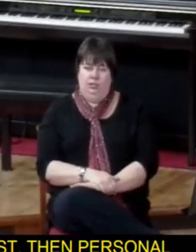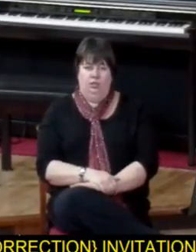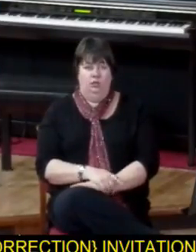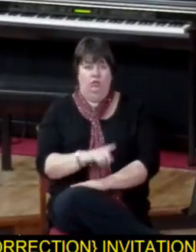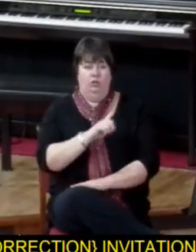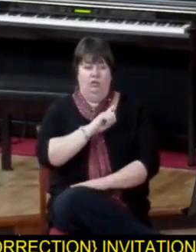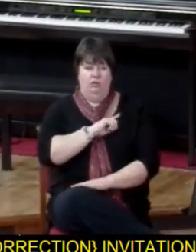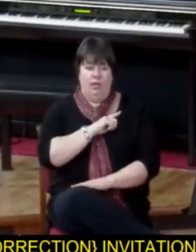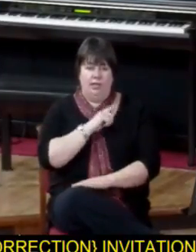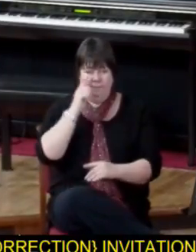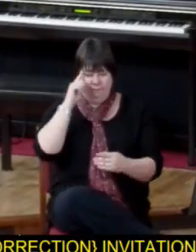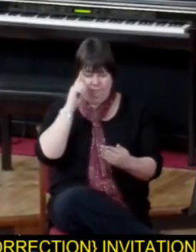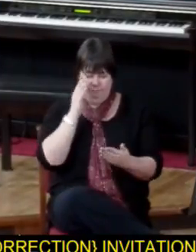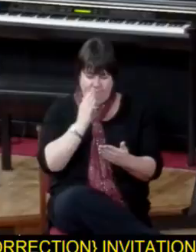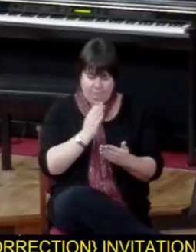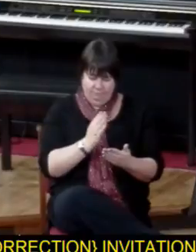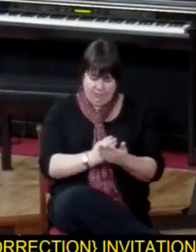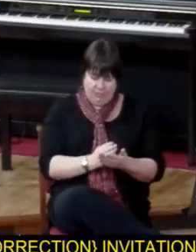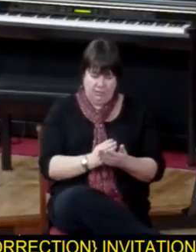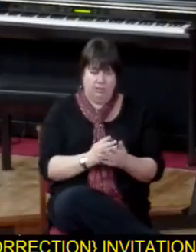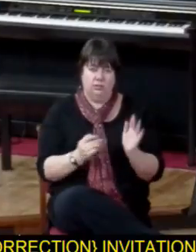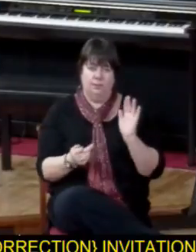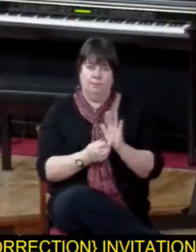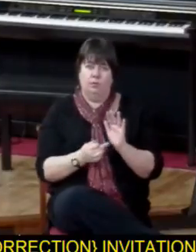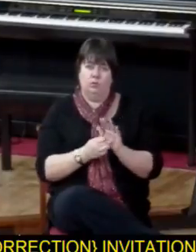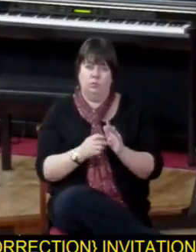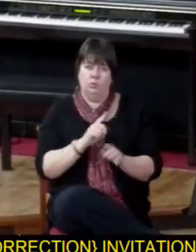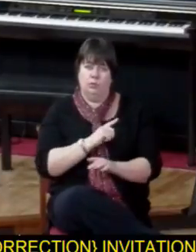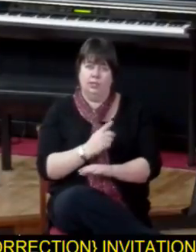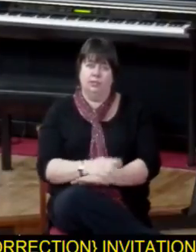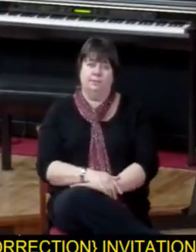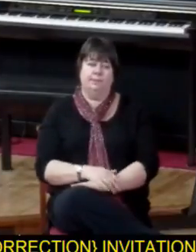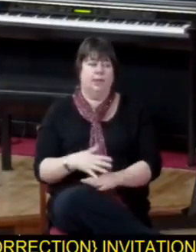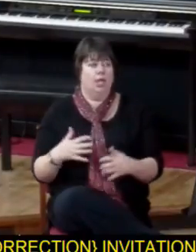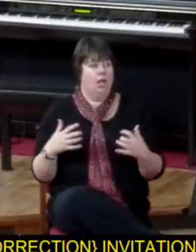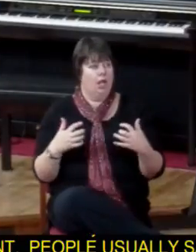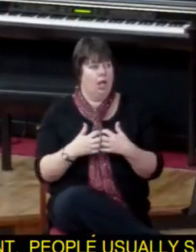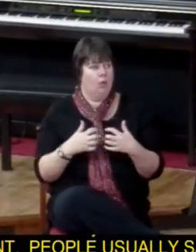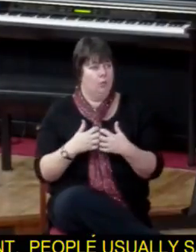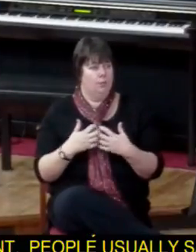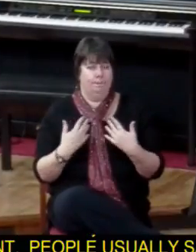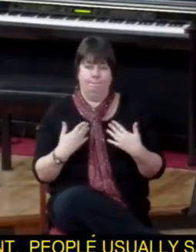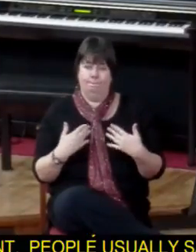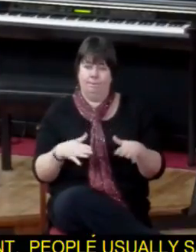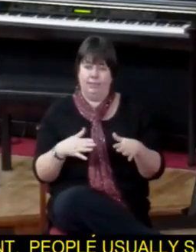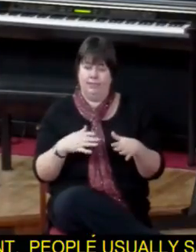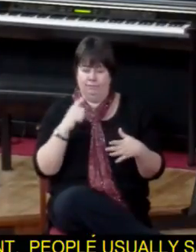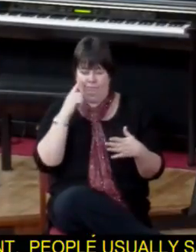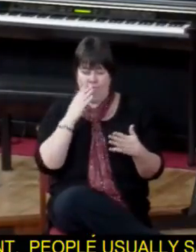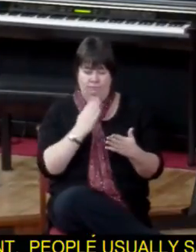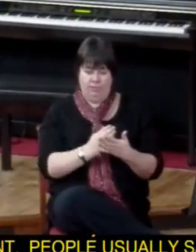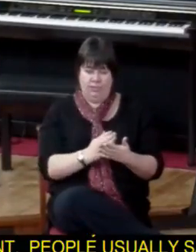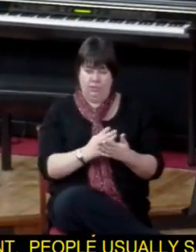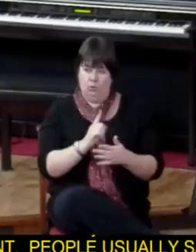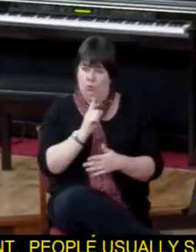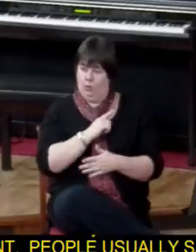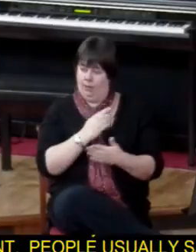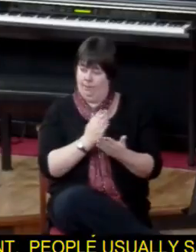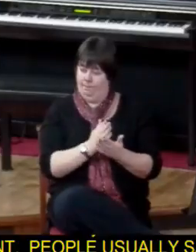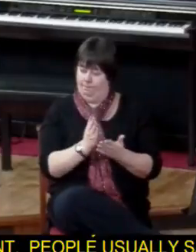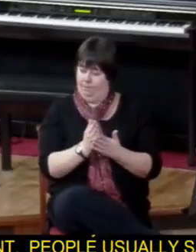why faith is important to us and how we came to that faith and why we're part of